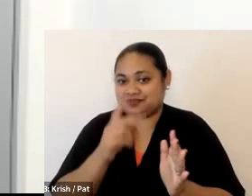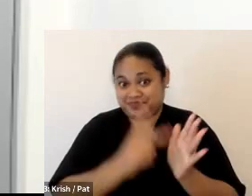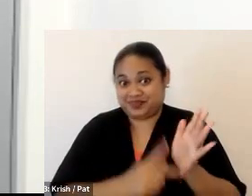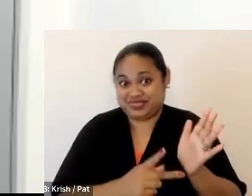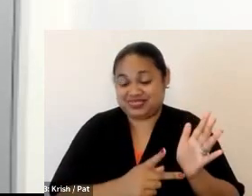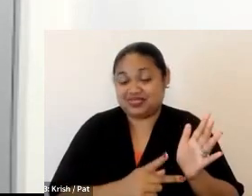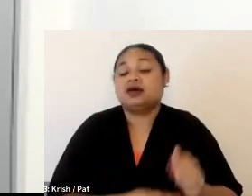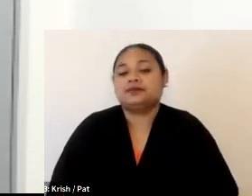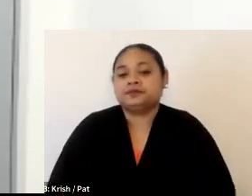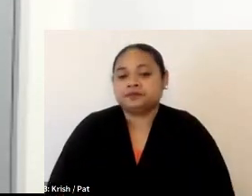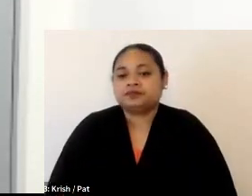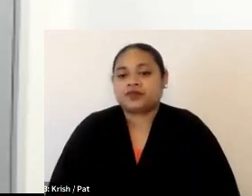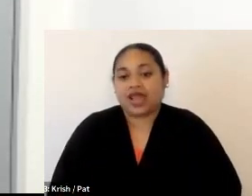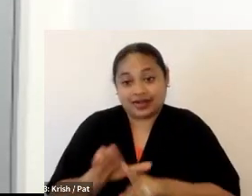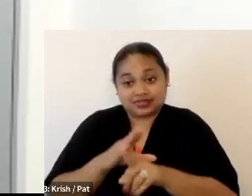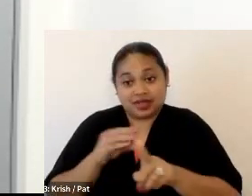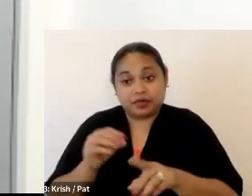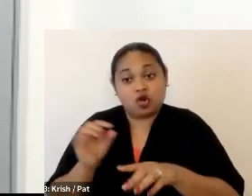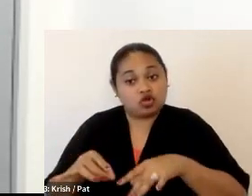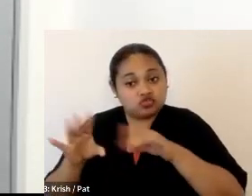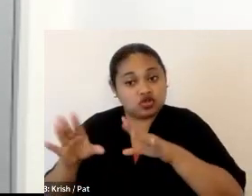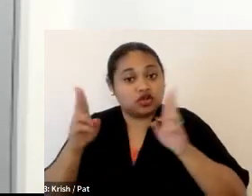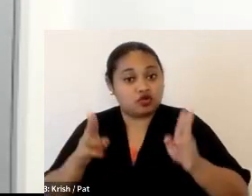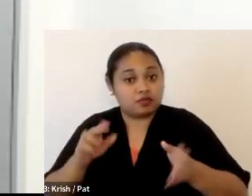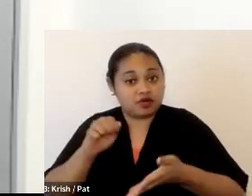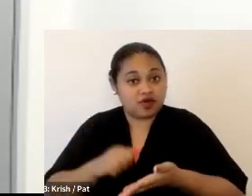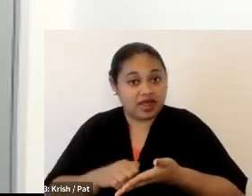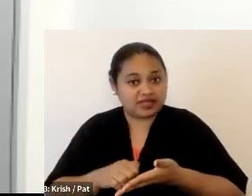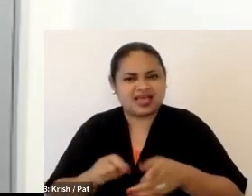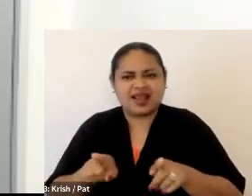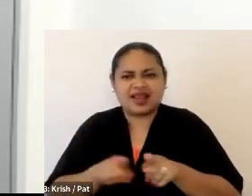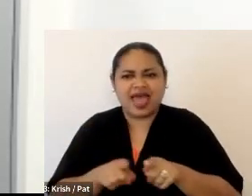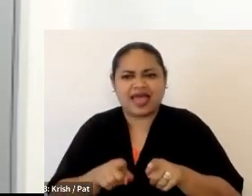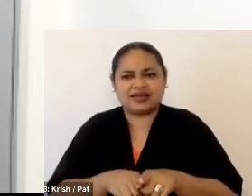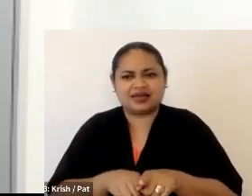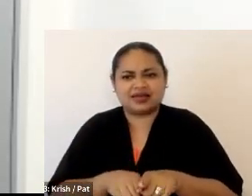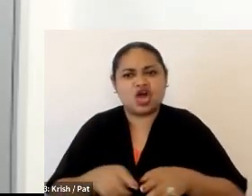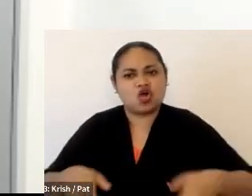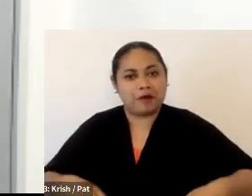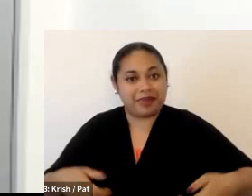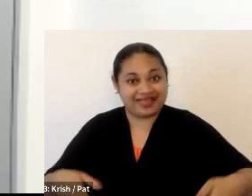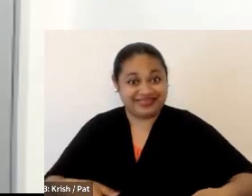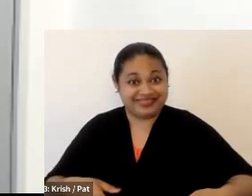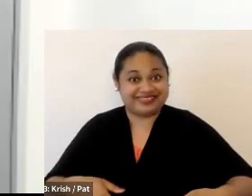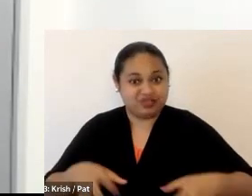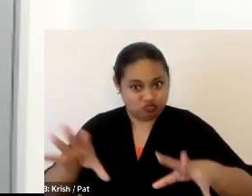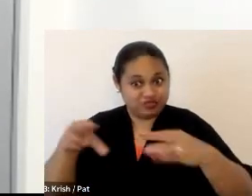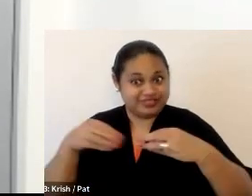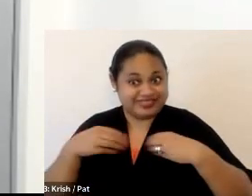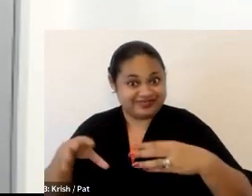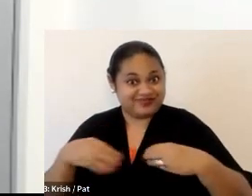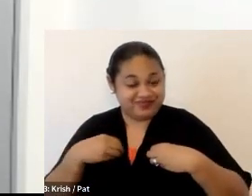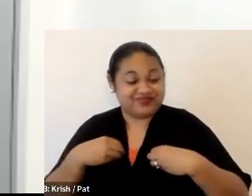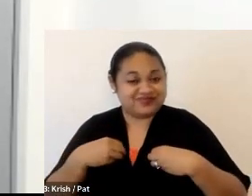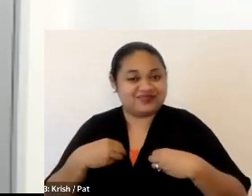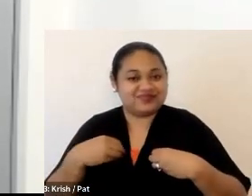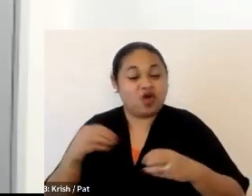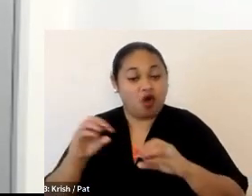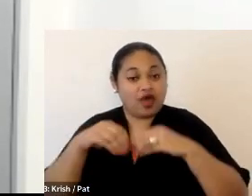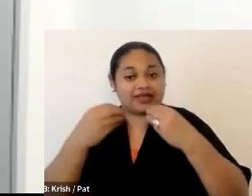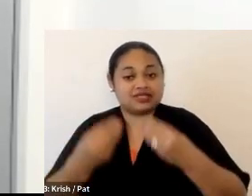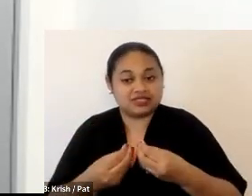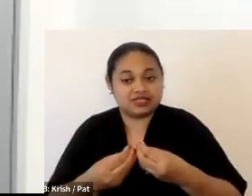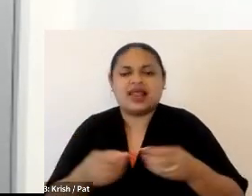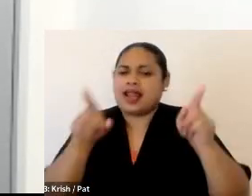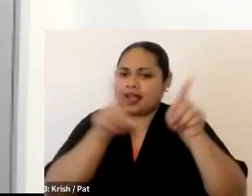For example, the Australian Human Rights Commission is a complaints handling body. The Commission, just like other national